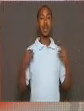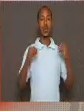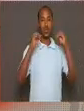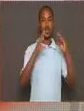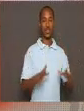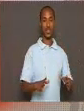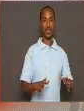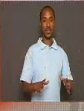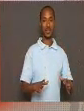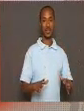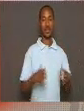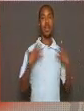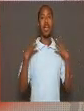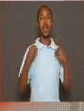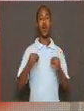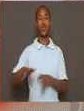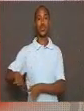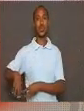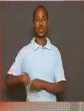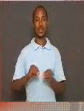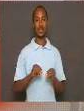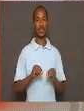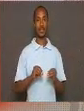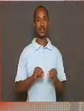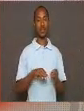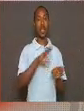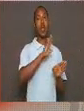Hello, teacher. Hello, students.